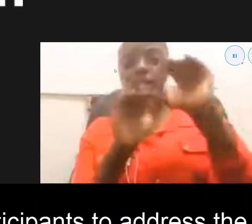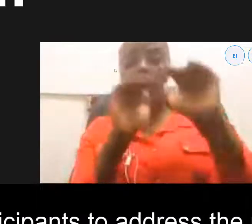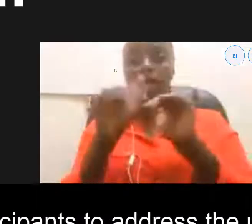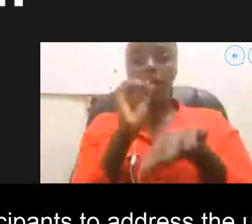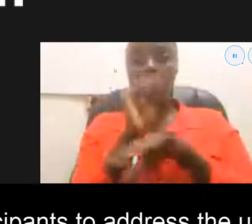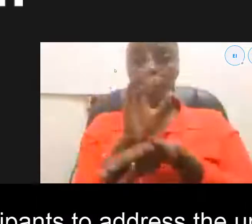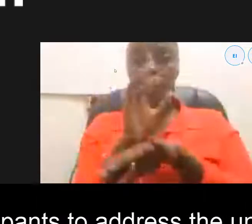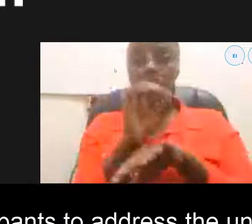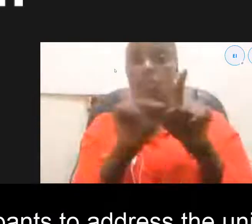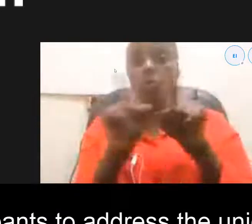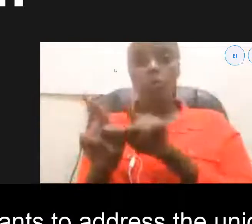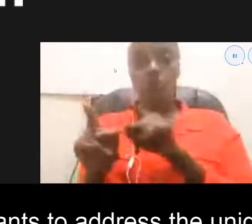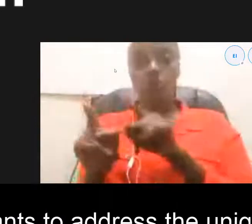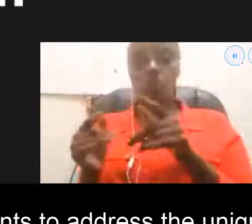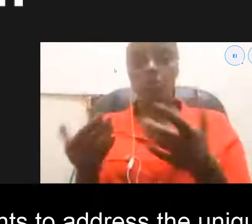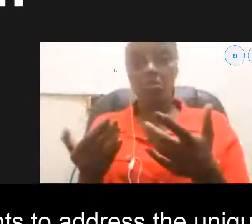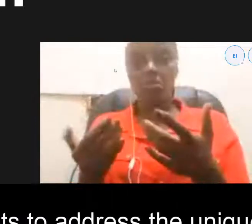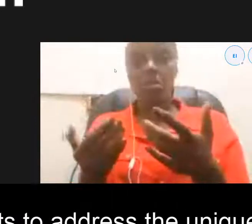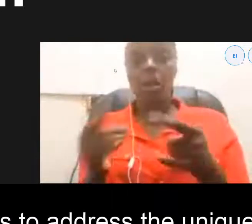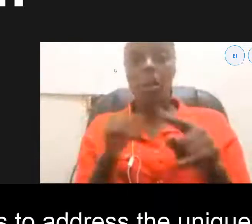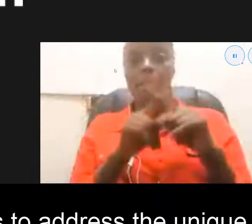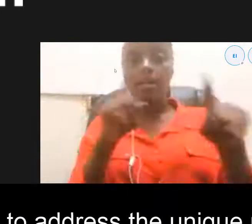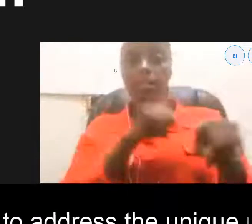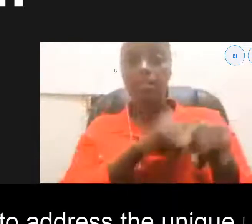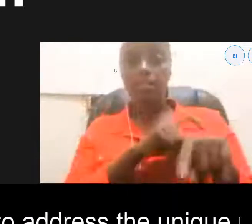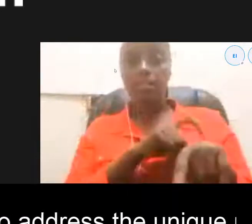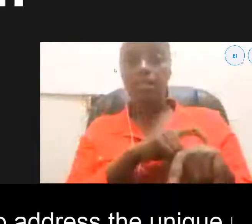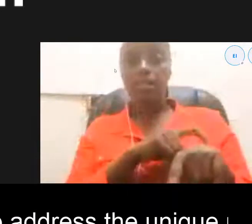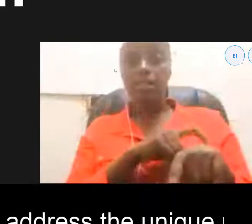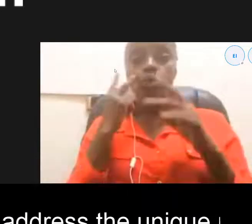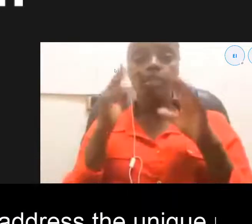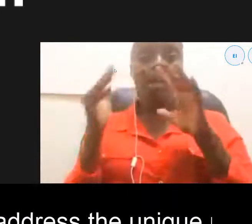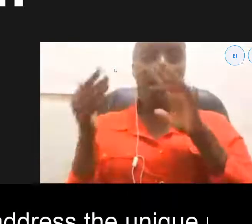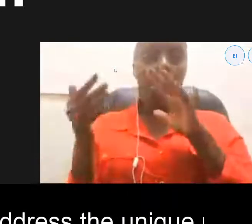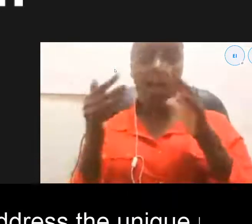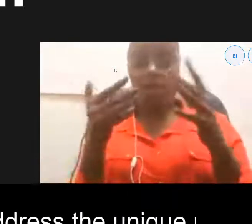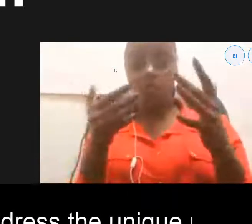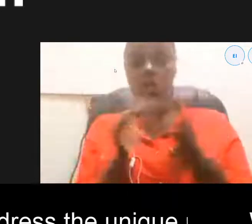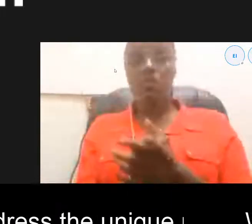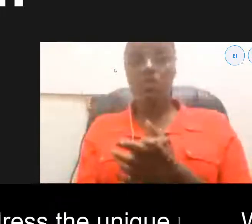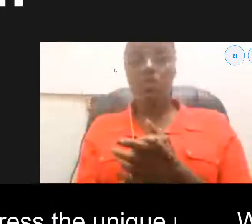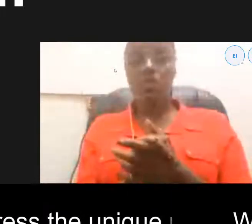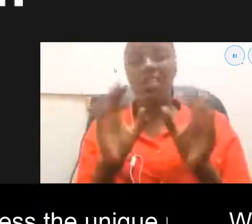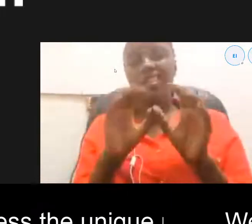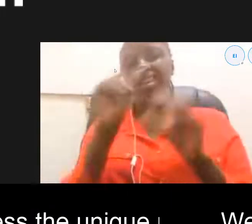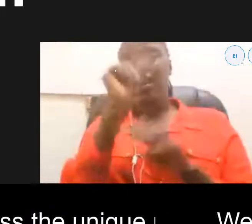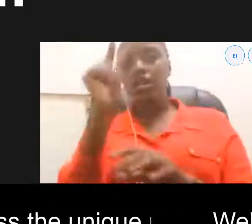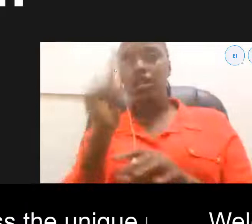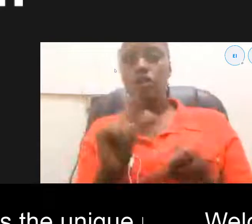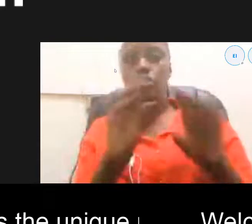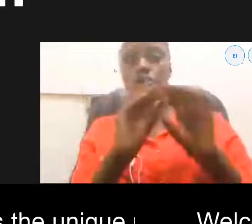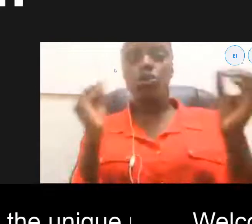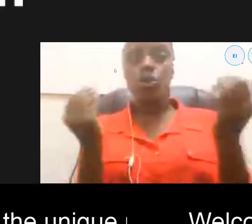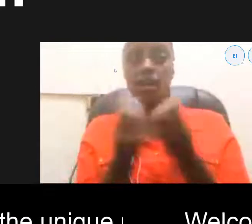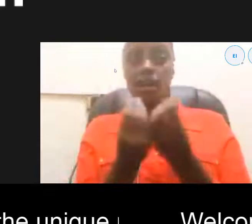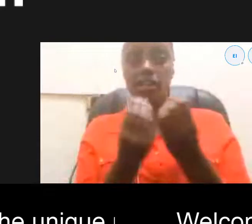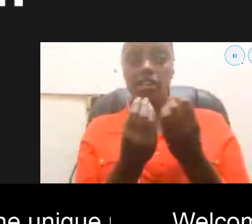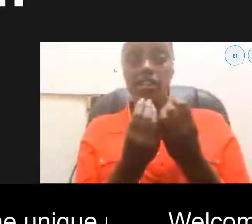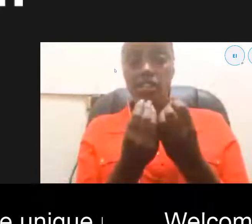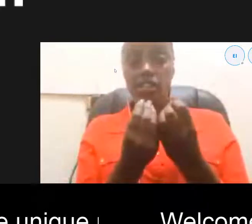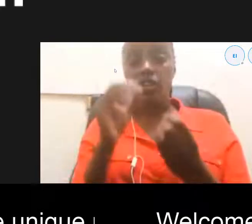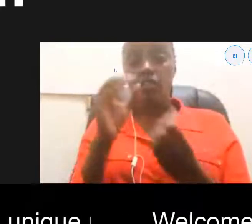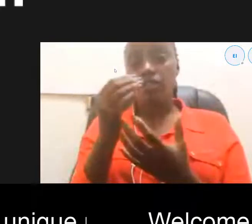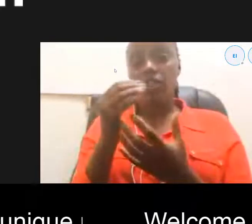something like. But when you see how the regional organization, civil society regional